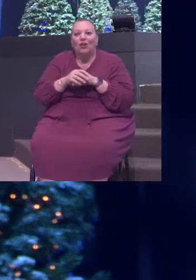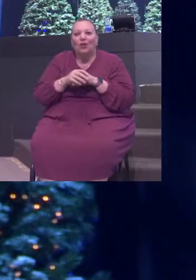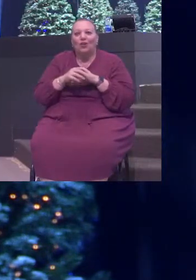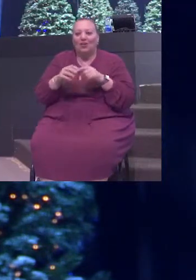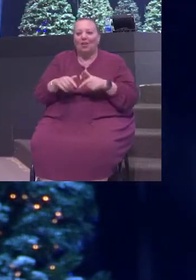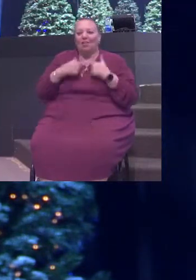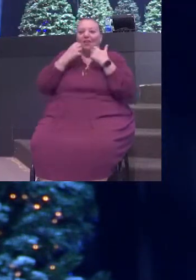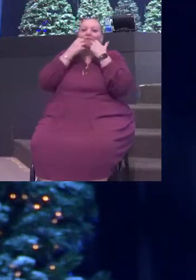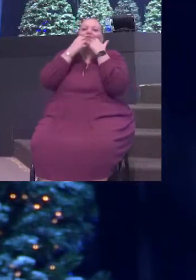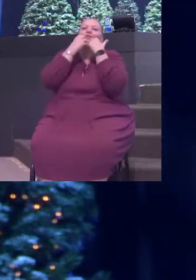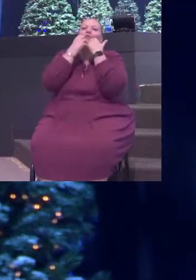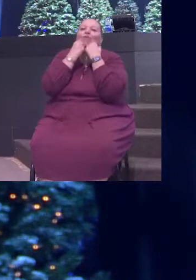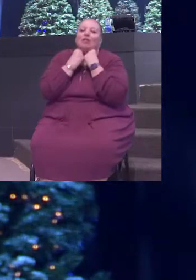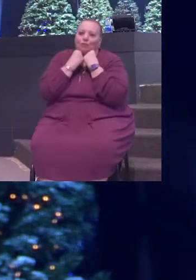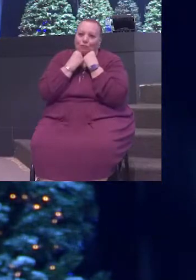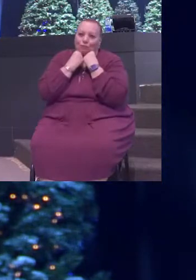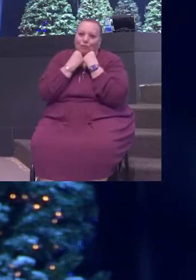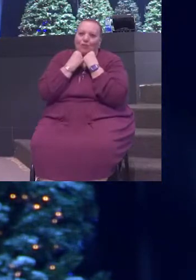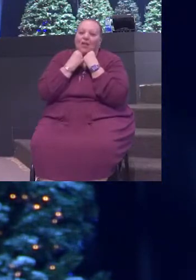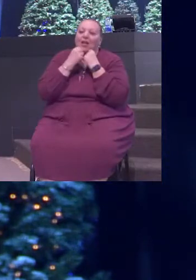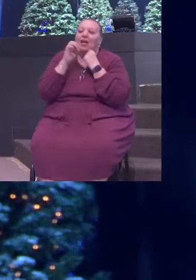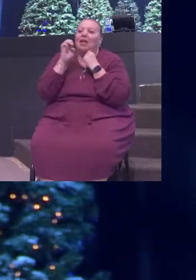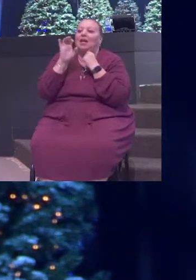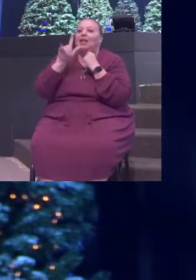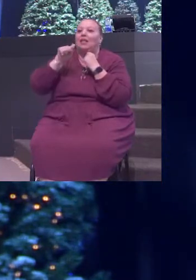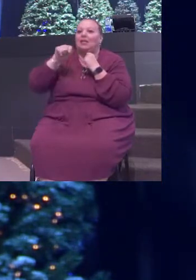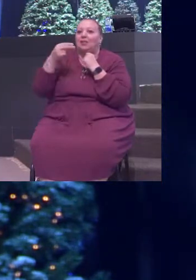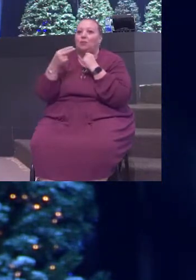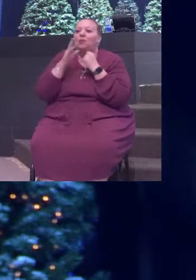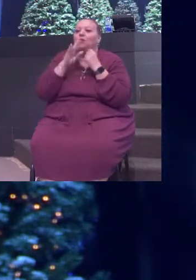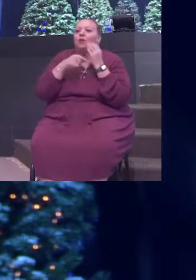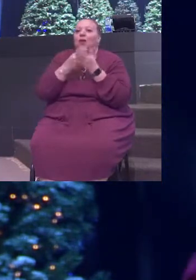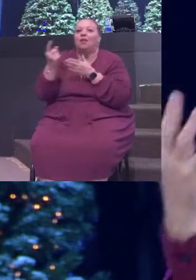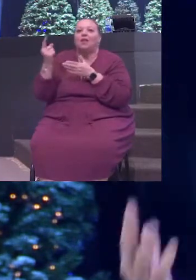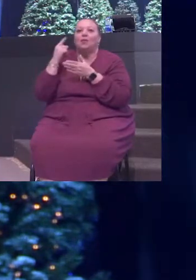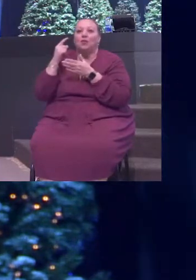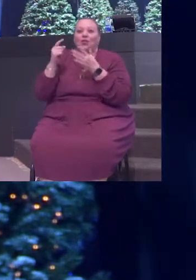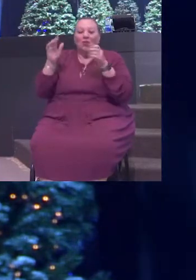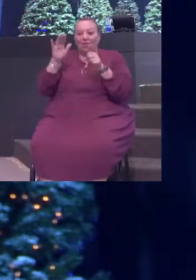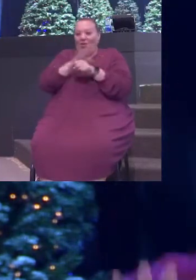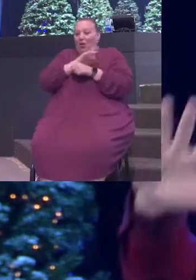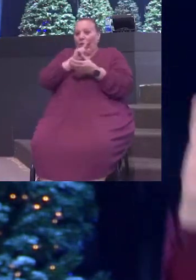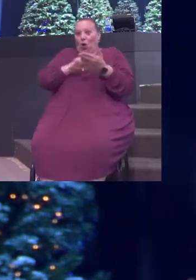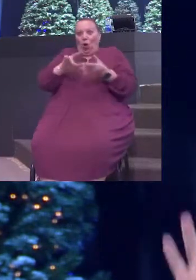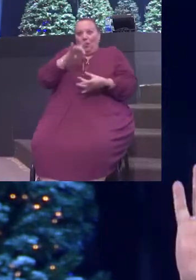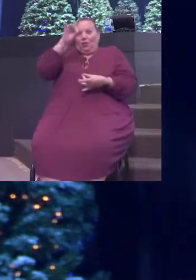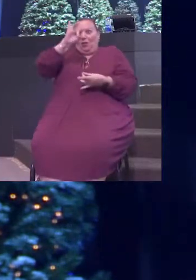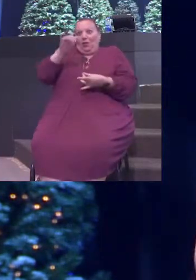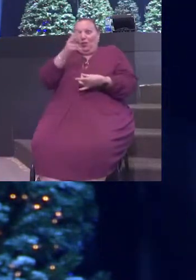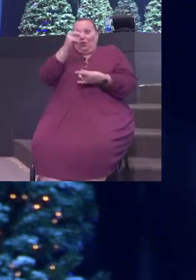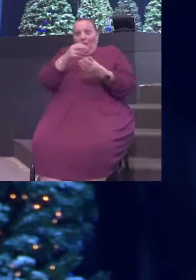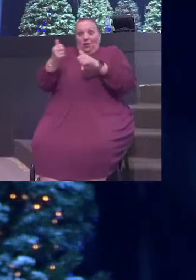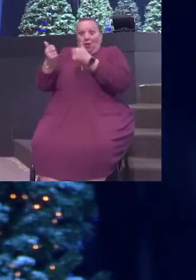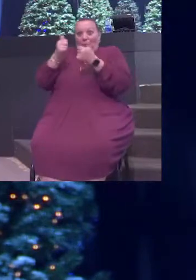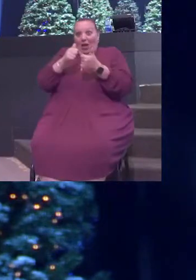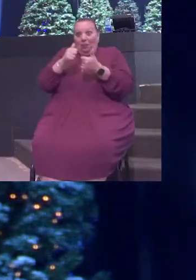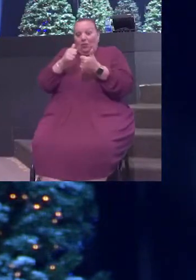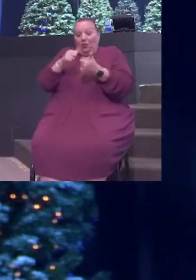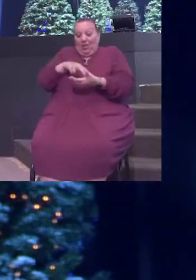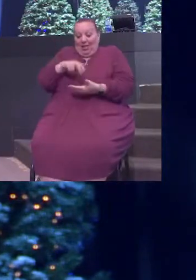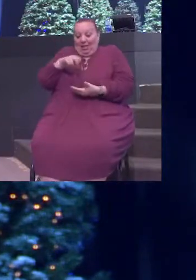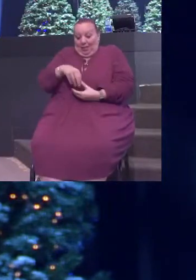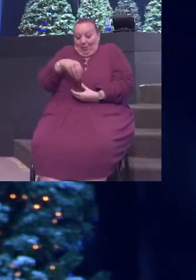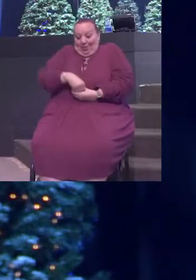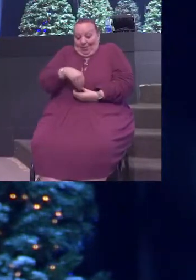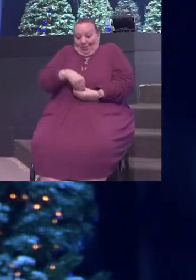That life treasures. Elizabeth, we talked about last week. I mean, she was filled with the Holy Spirit. John the Baptist, he leaped in